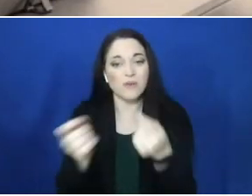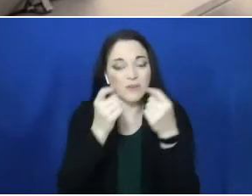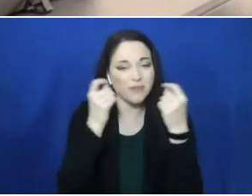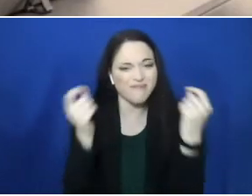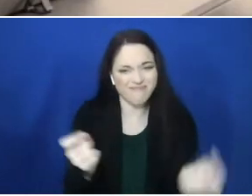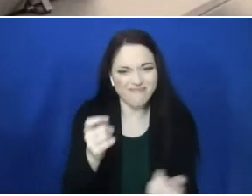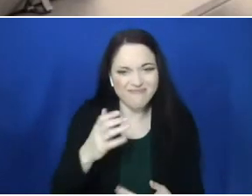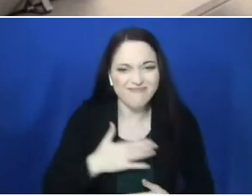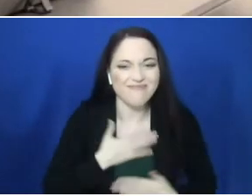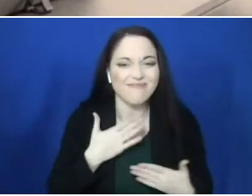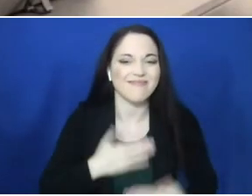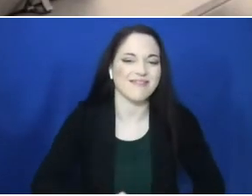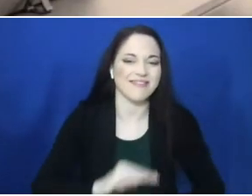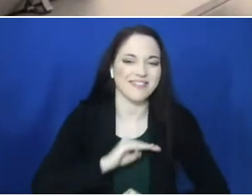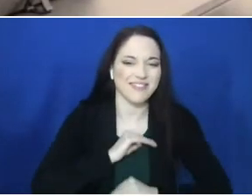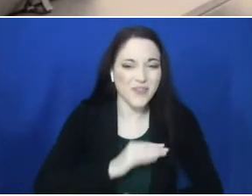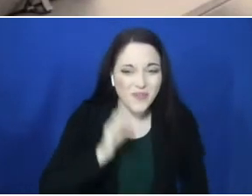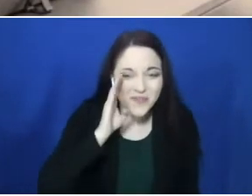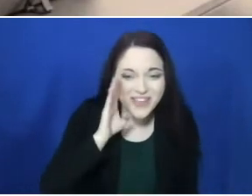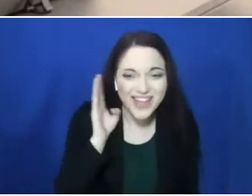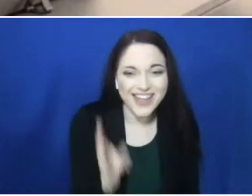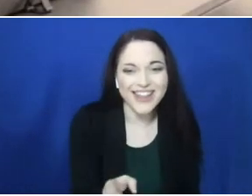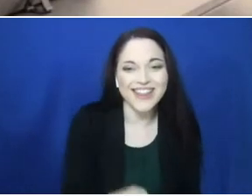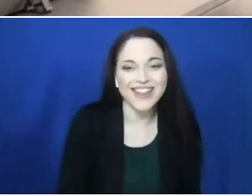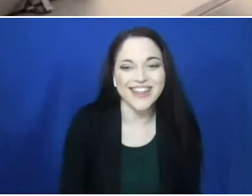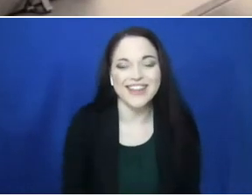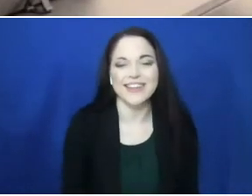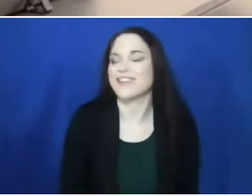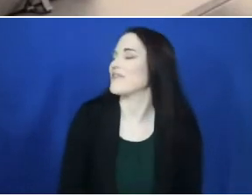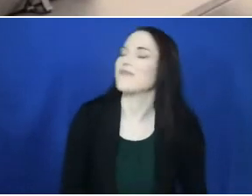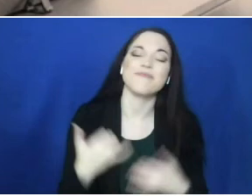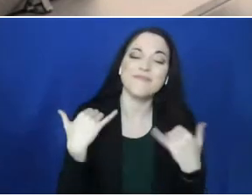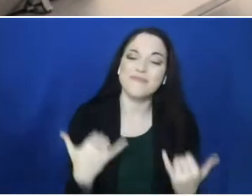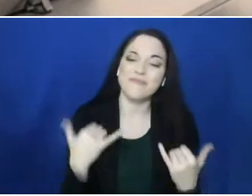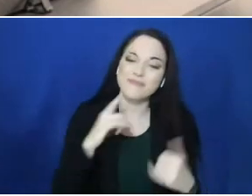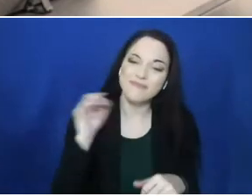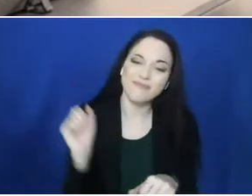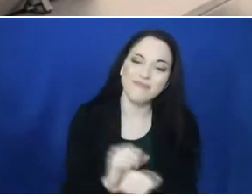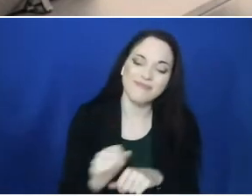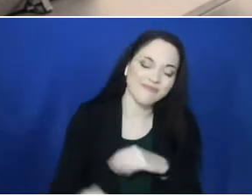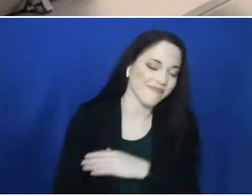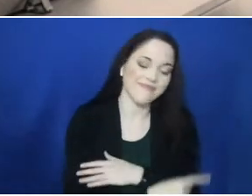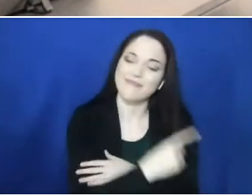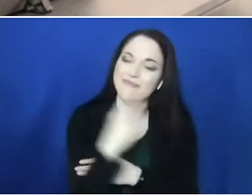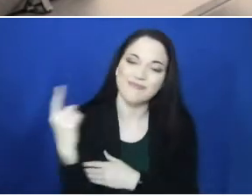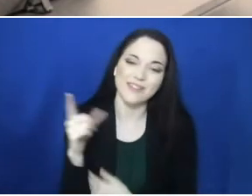in it. This is the day that